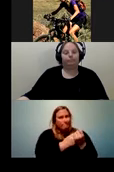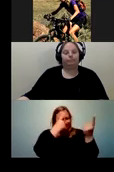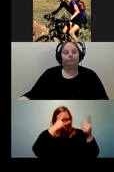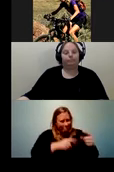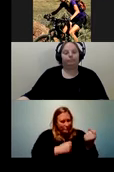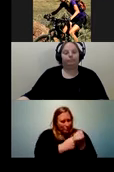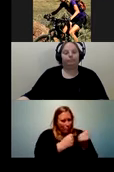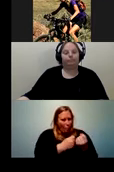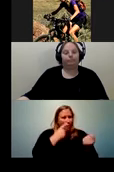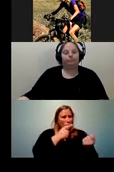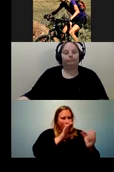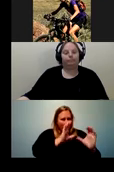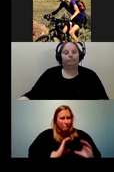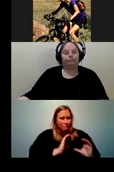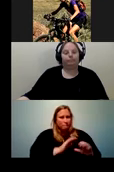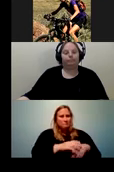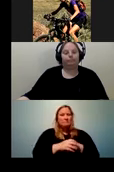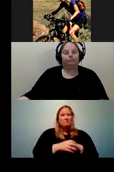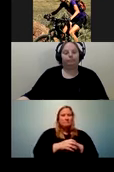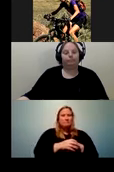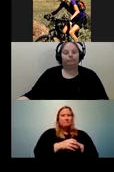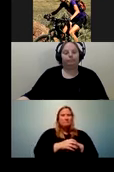setting respectful boundaries.